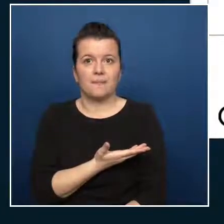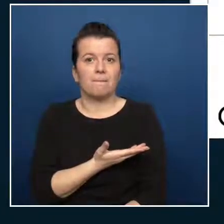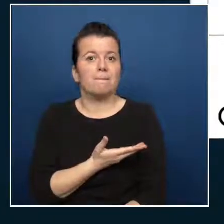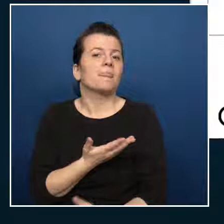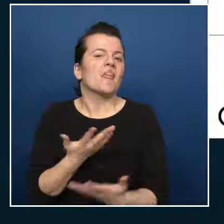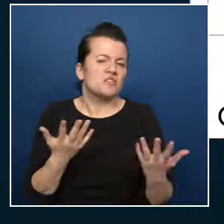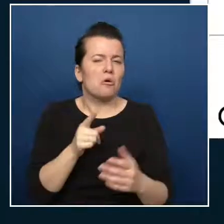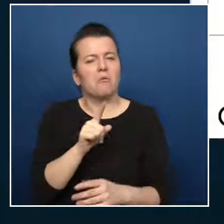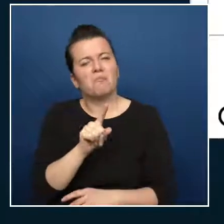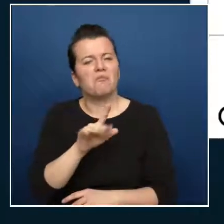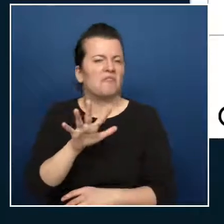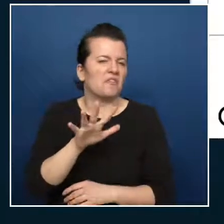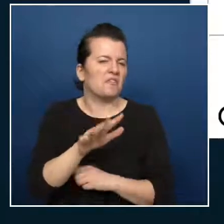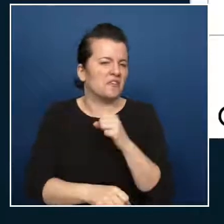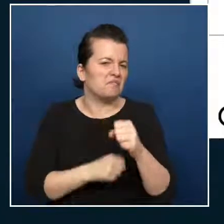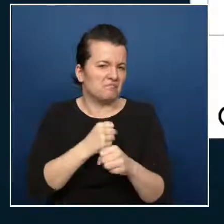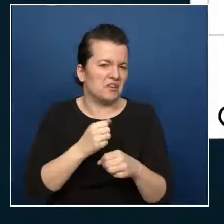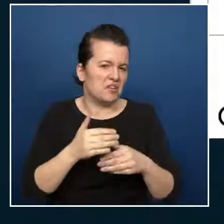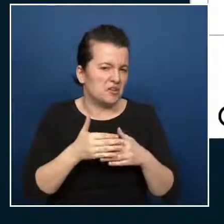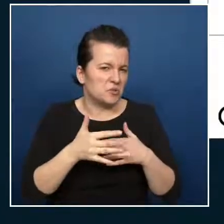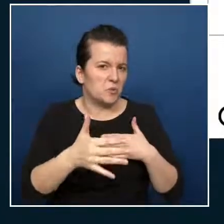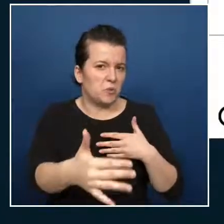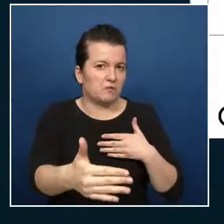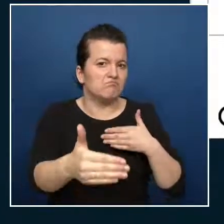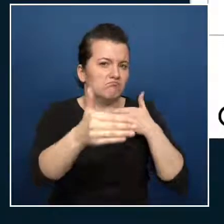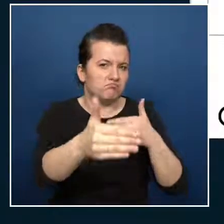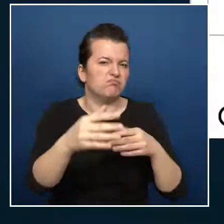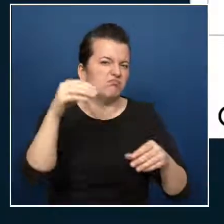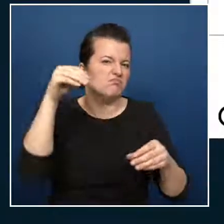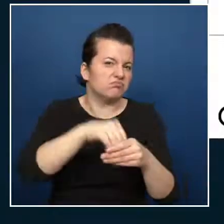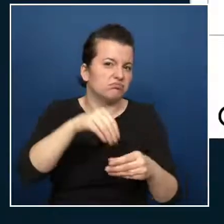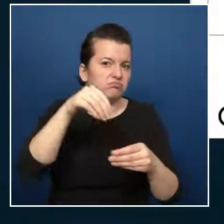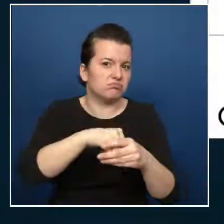about 15-year-old ASP.NET